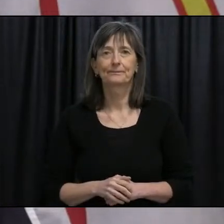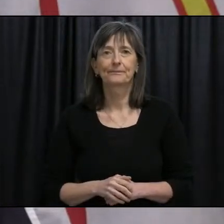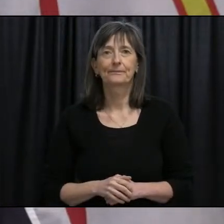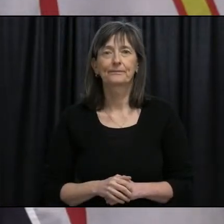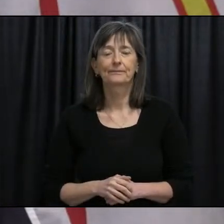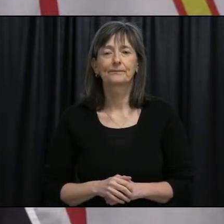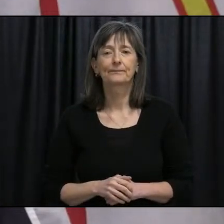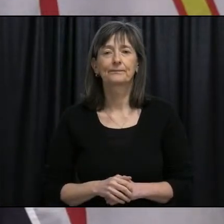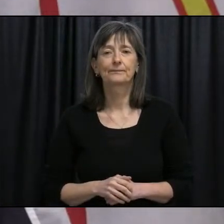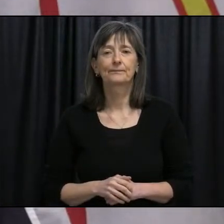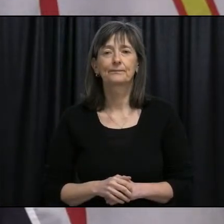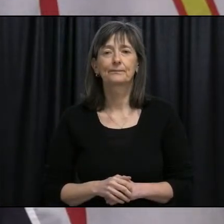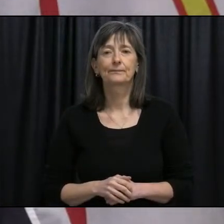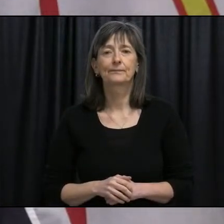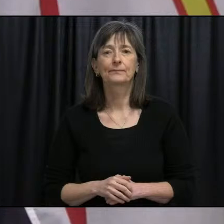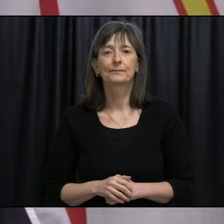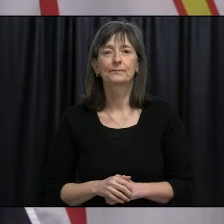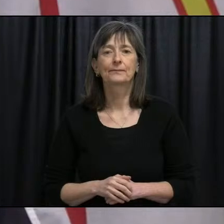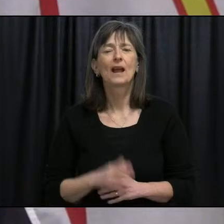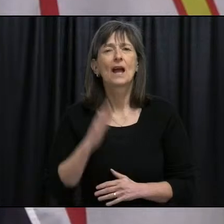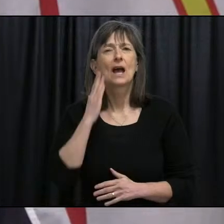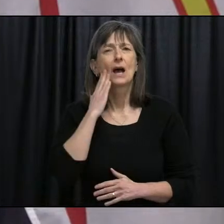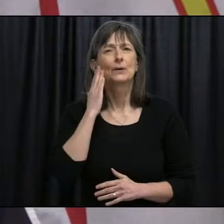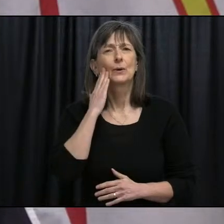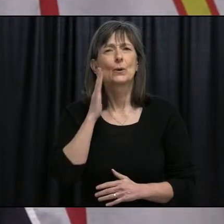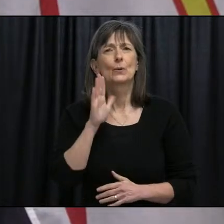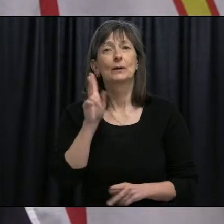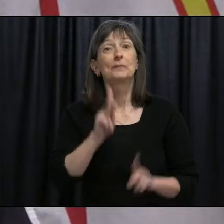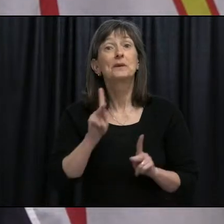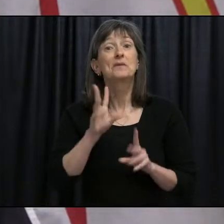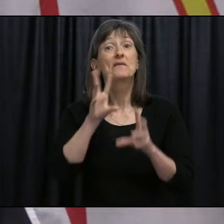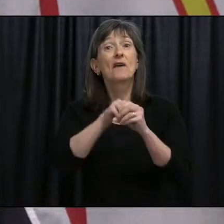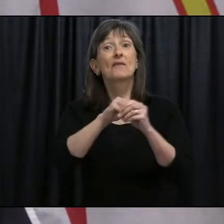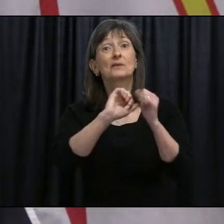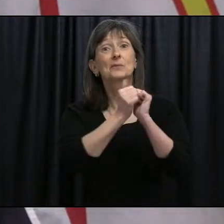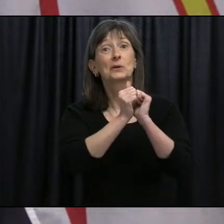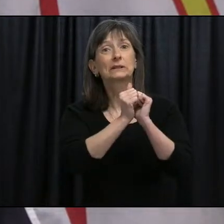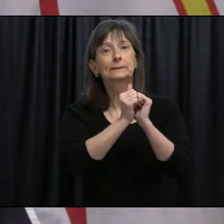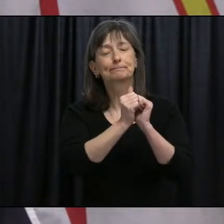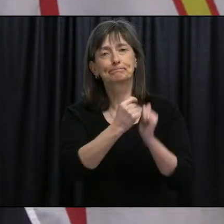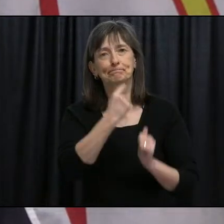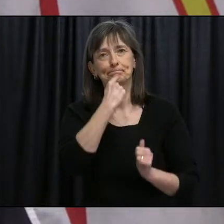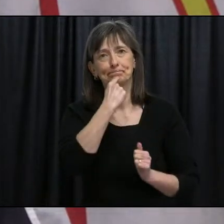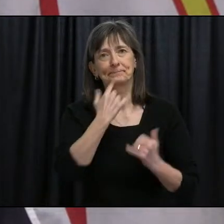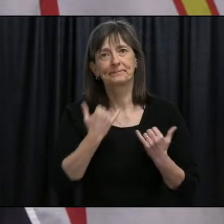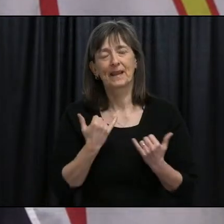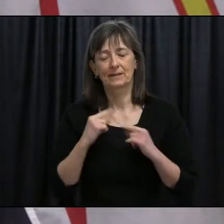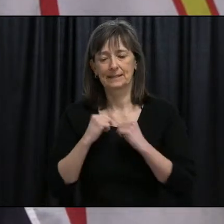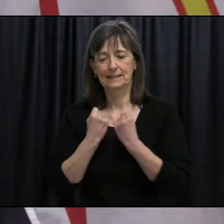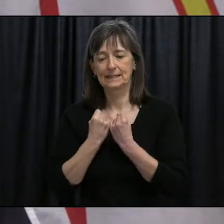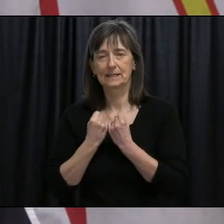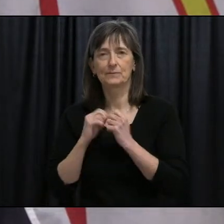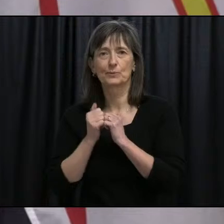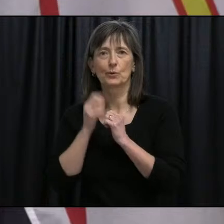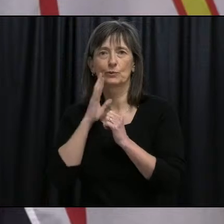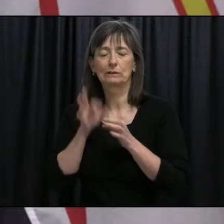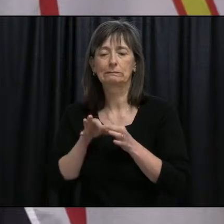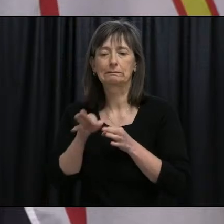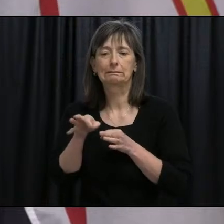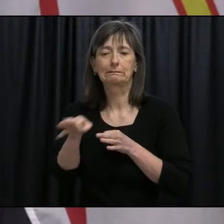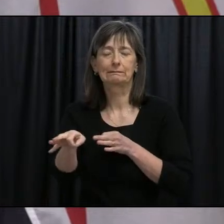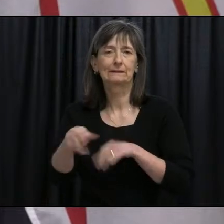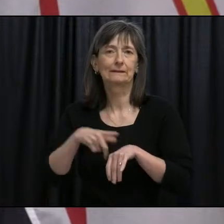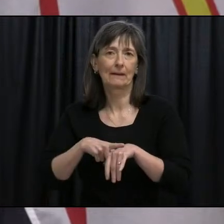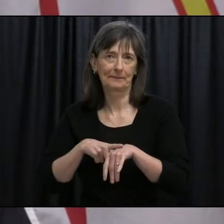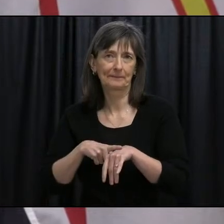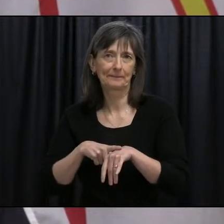I recognize that many individuals in the sports community are disappointed that team sports are slower to resume, and I would like to